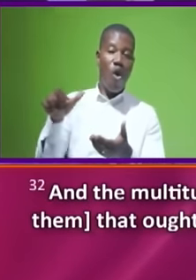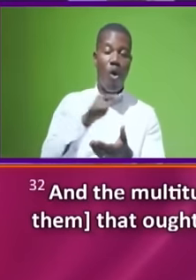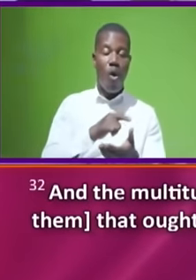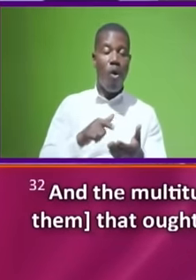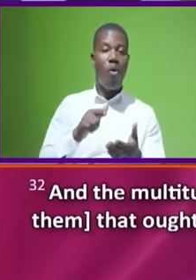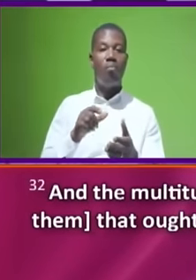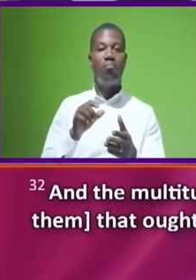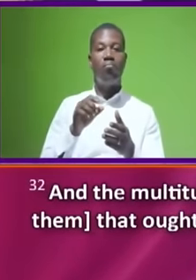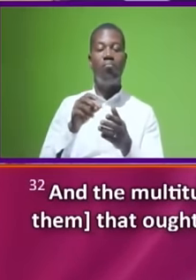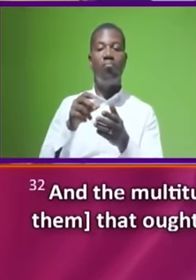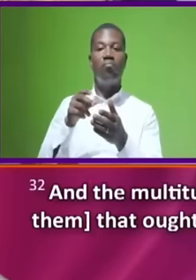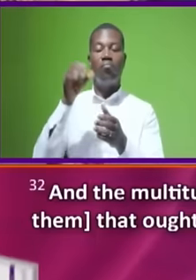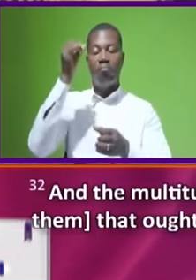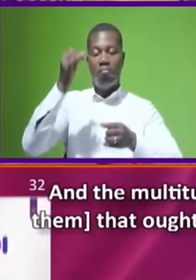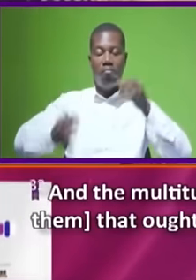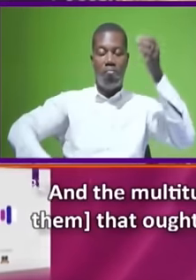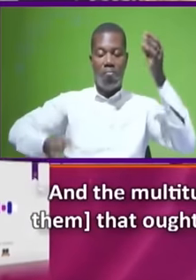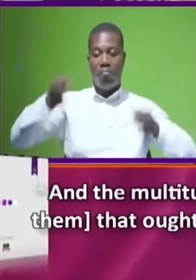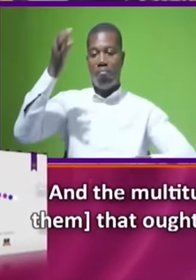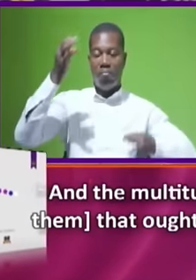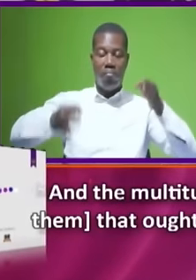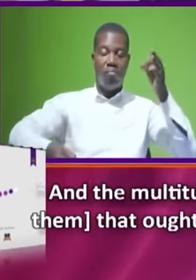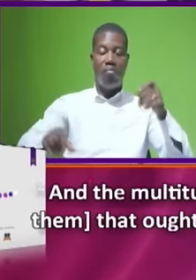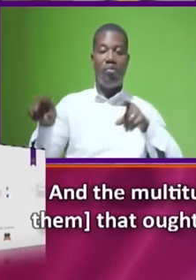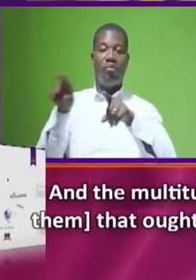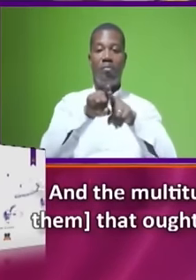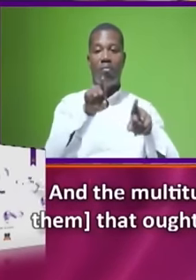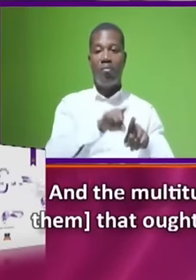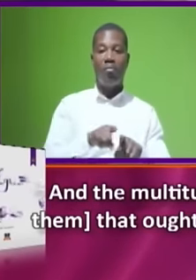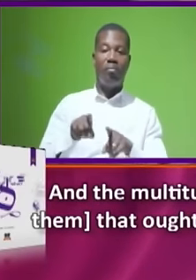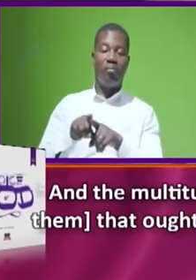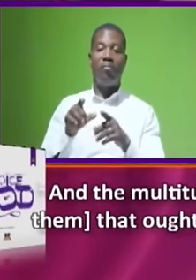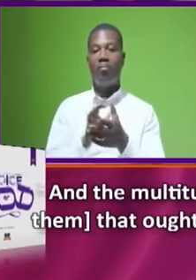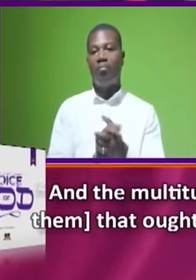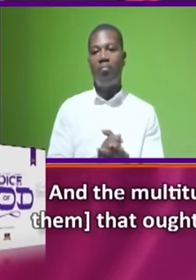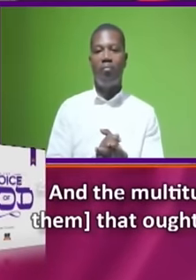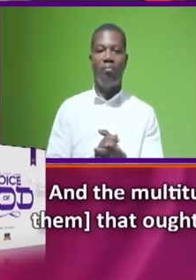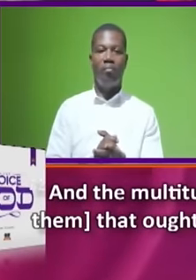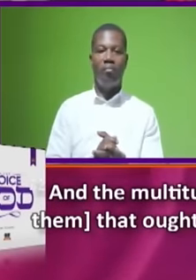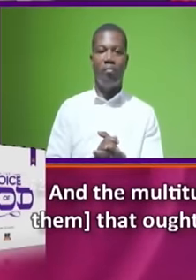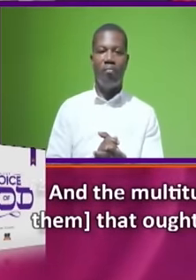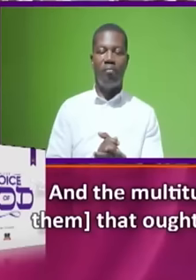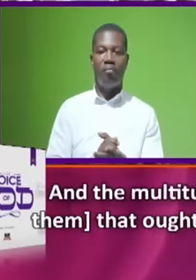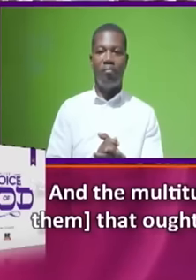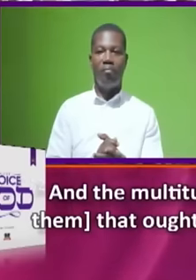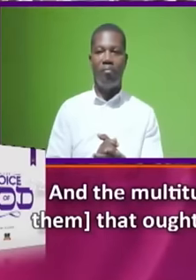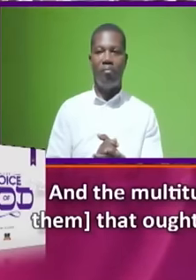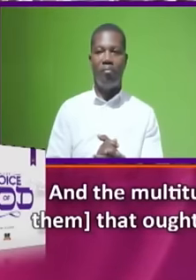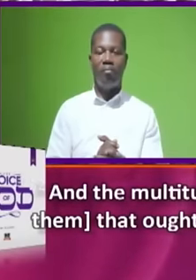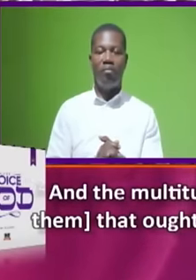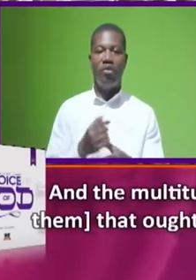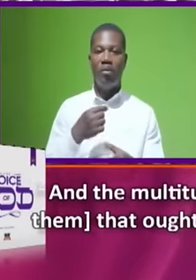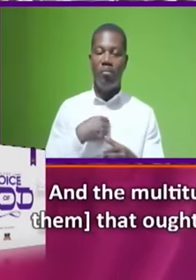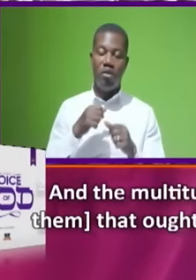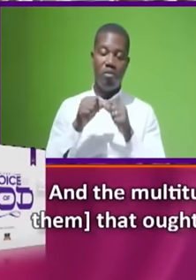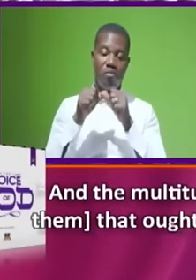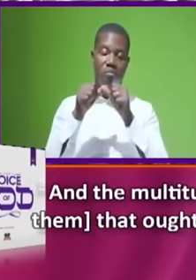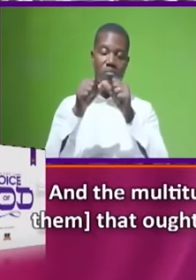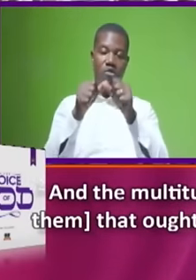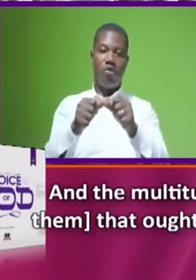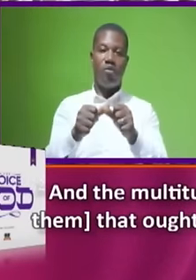message. For the scriptures say that everyone shall receive his reward according to your words.